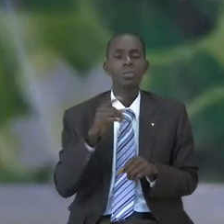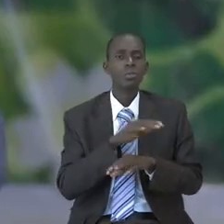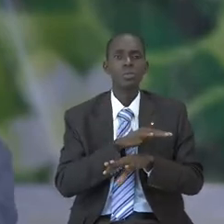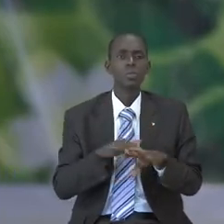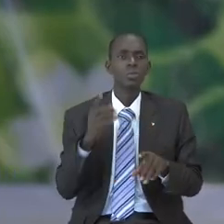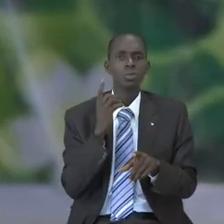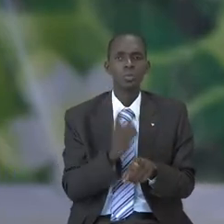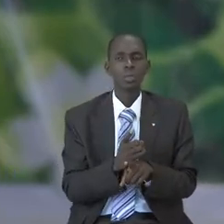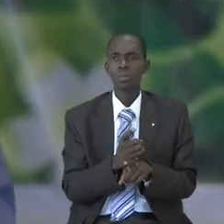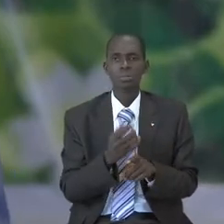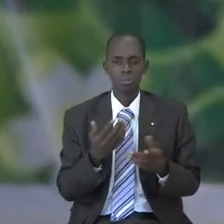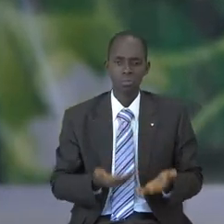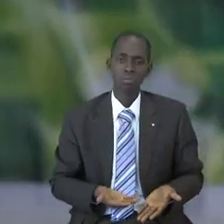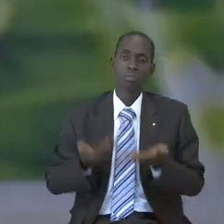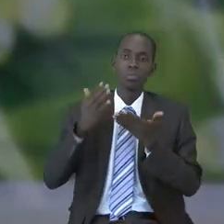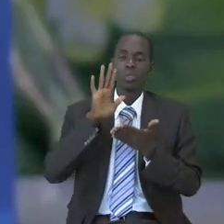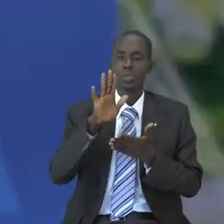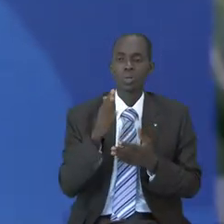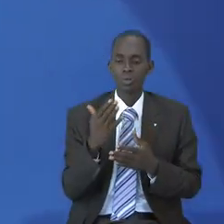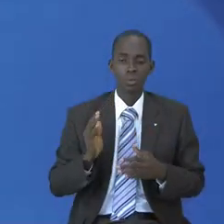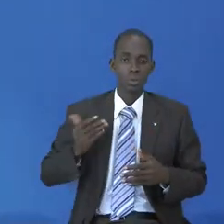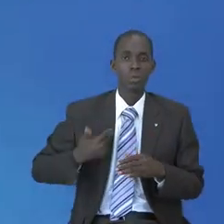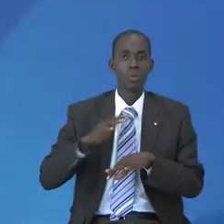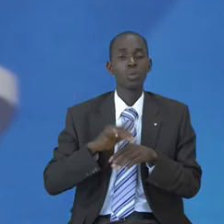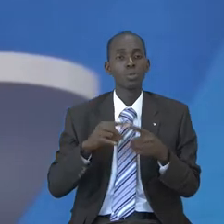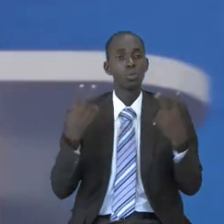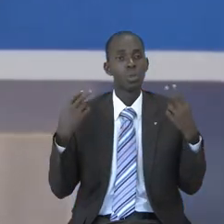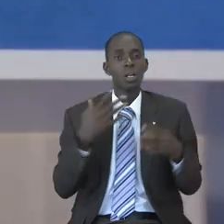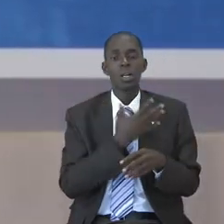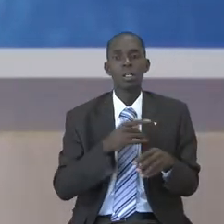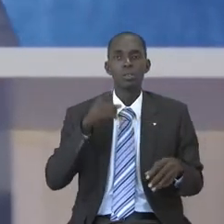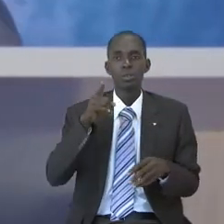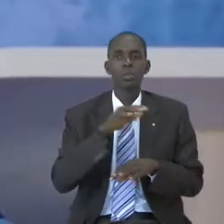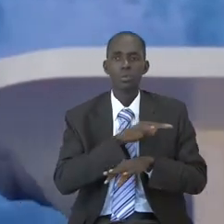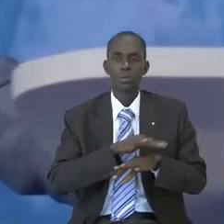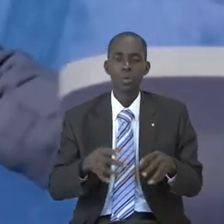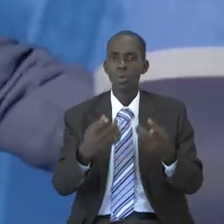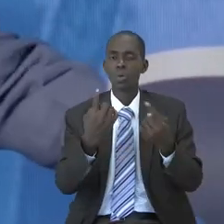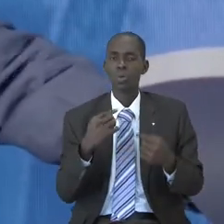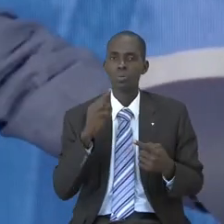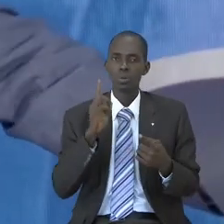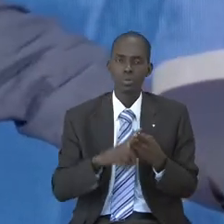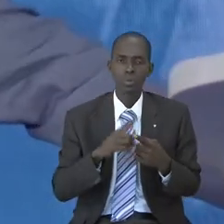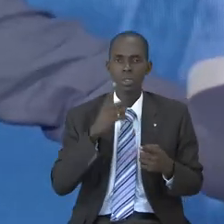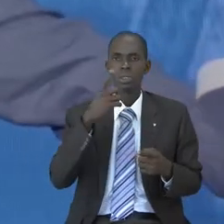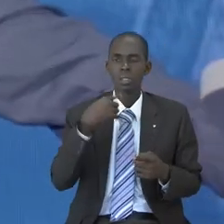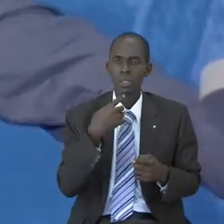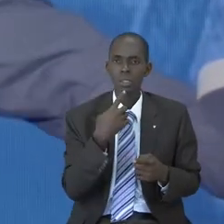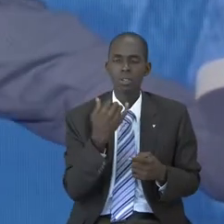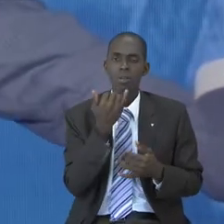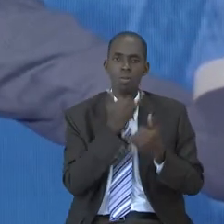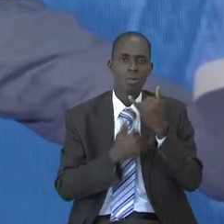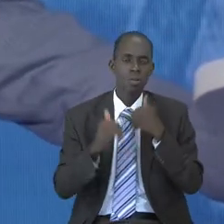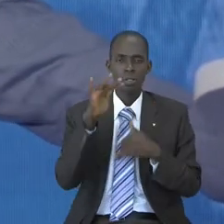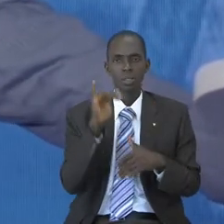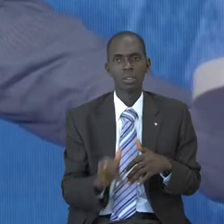your soul unto vanity, and you don't come to testify in the king's